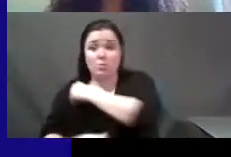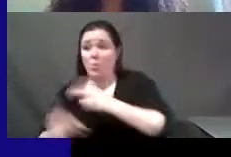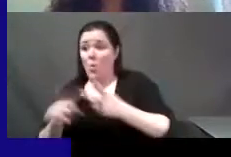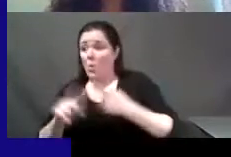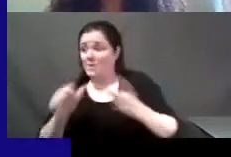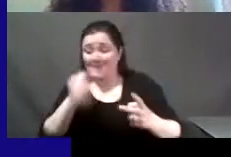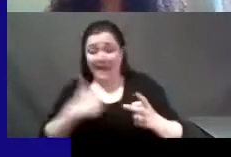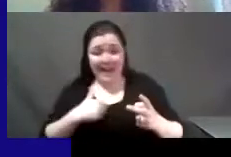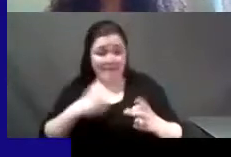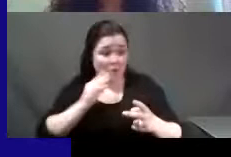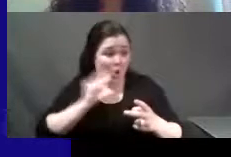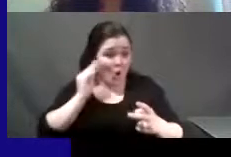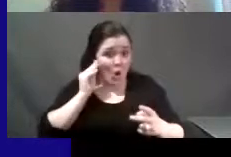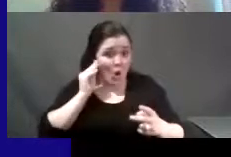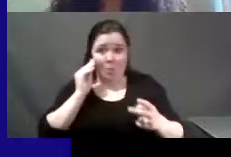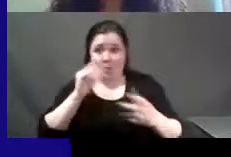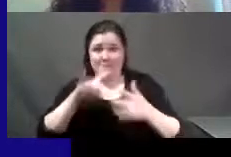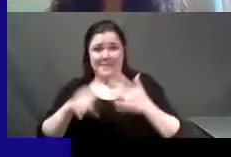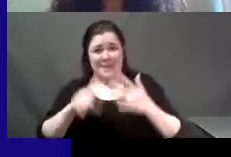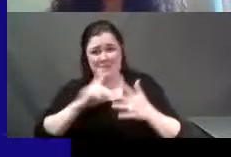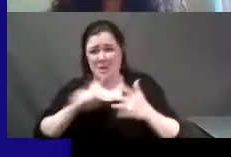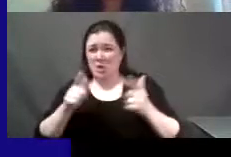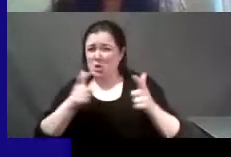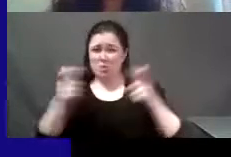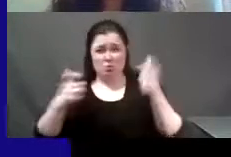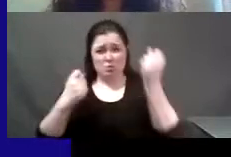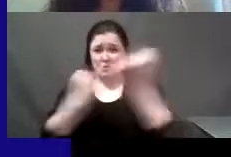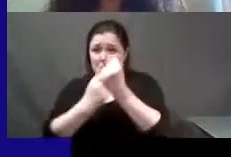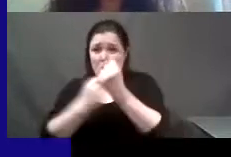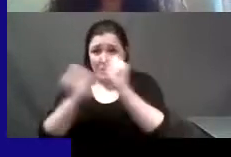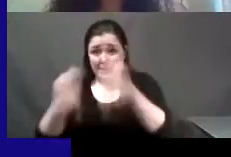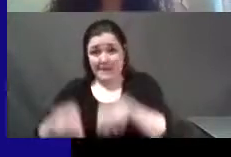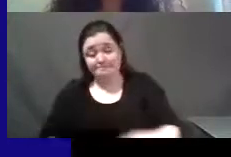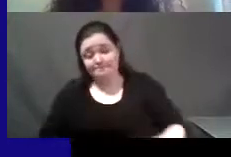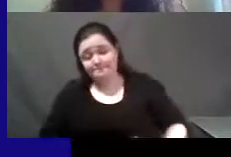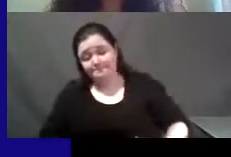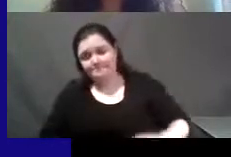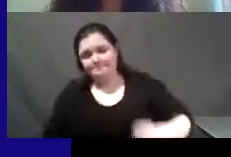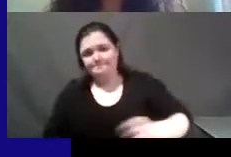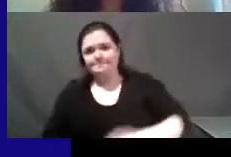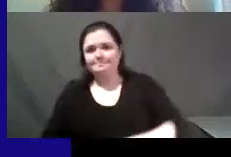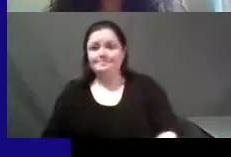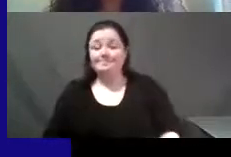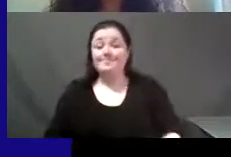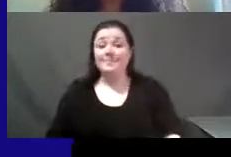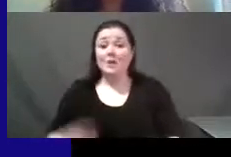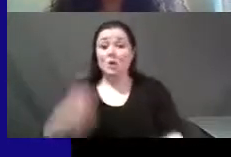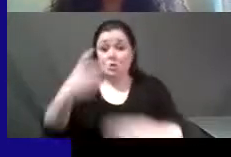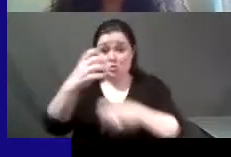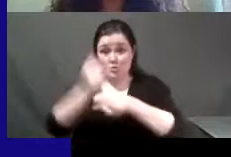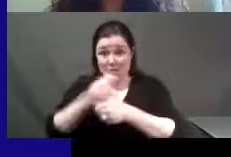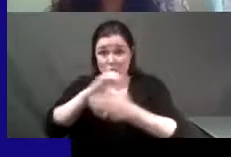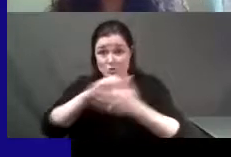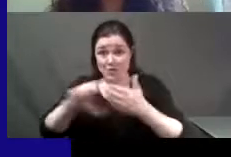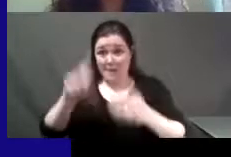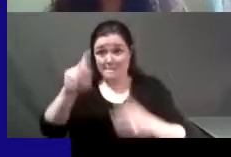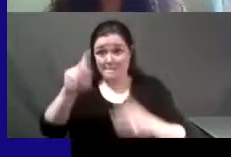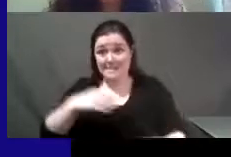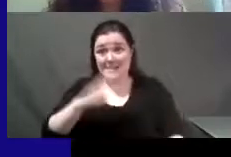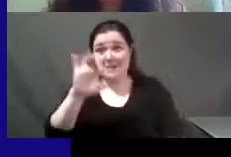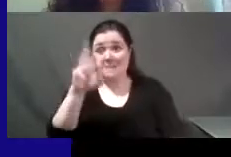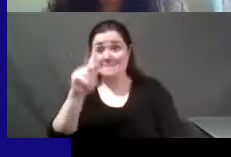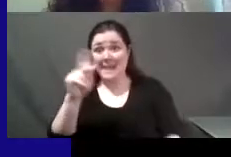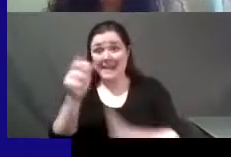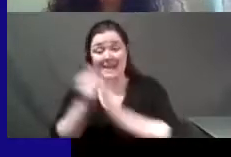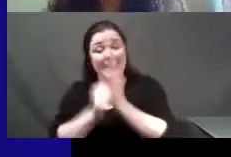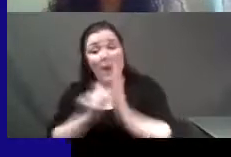house. That could be a big support as well. People don't even need a bank account to do this, and they don't have